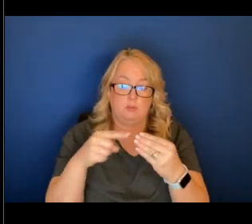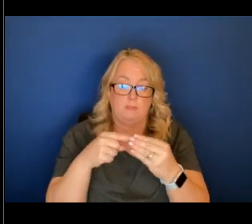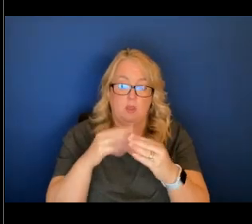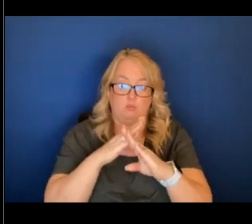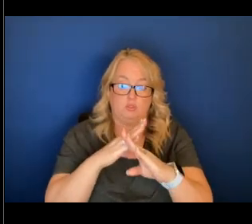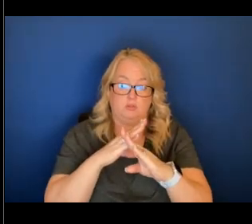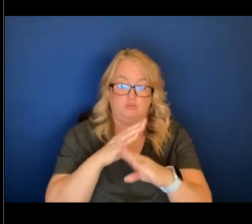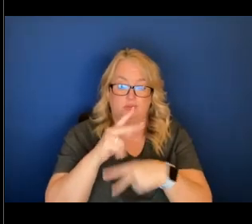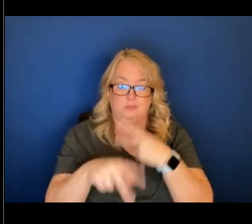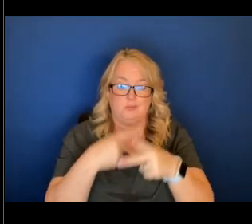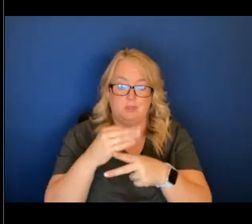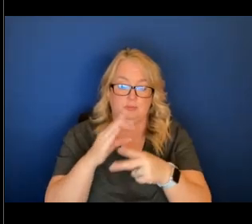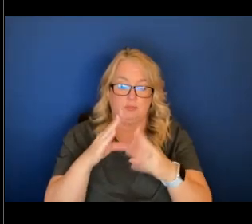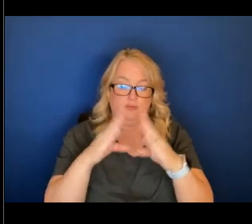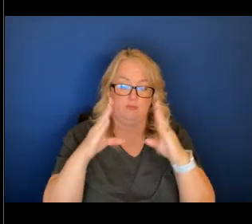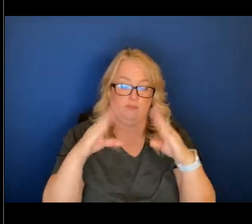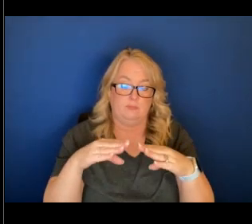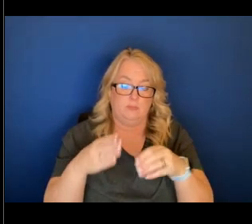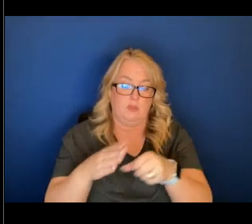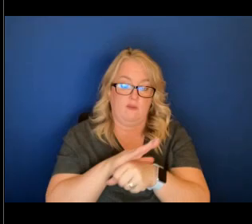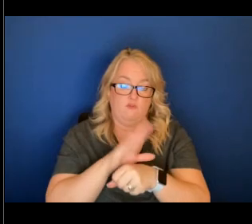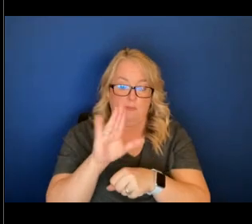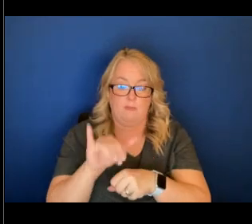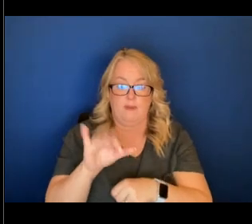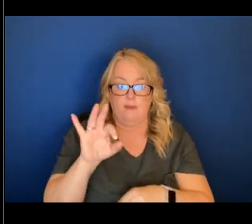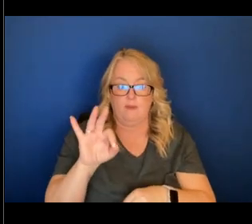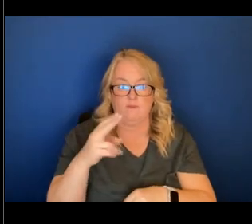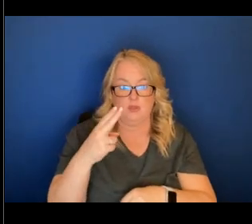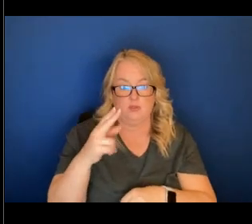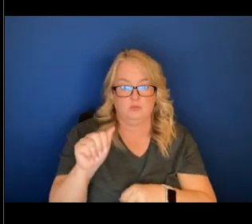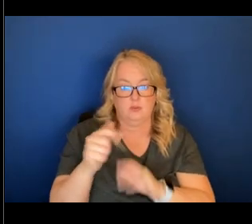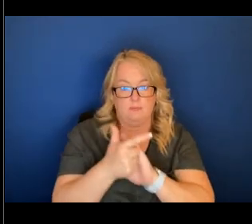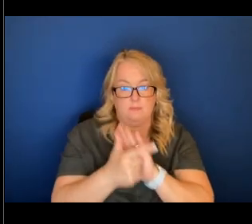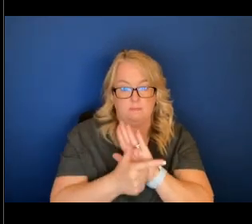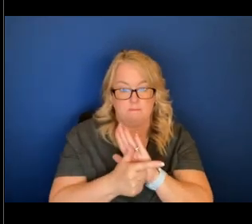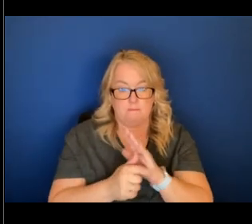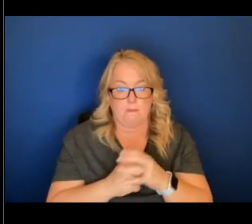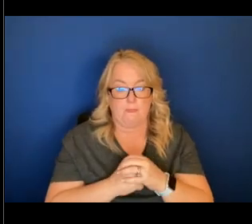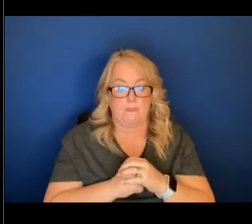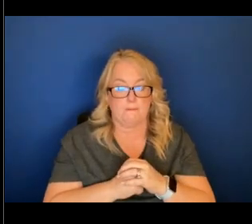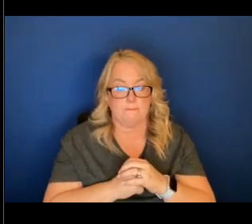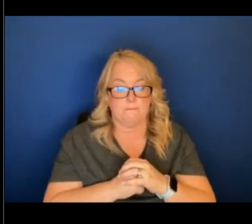the types of dwellings covered by the FHA.